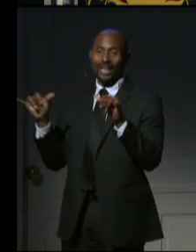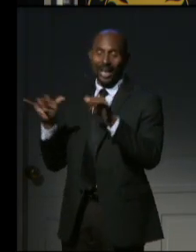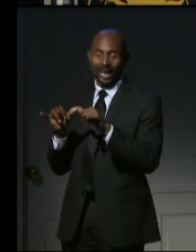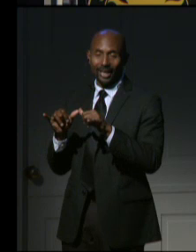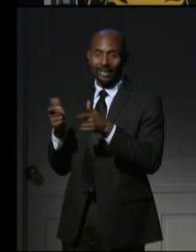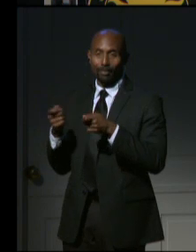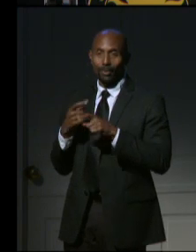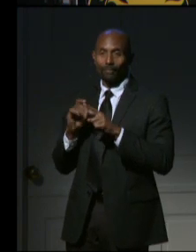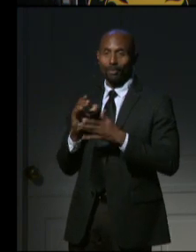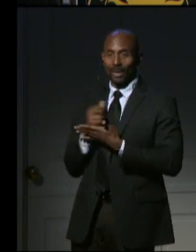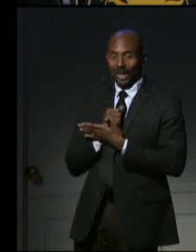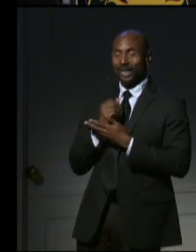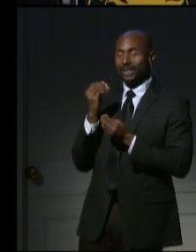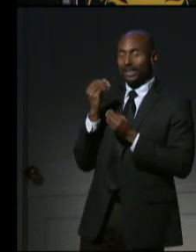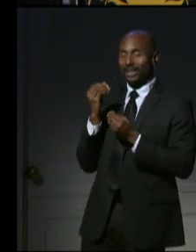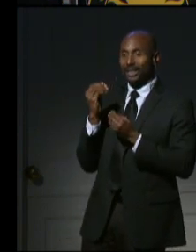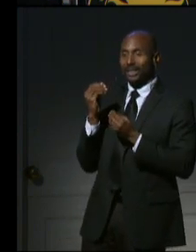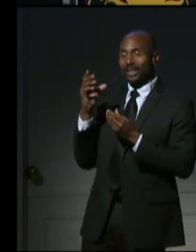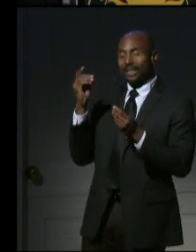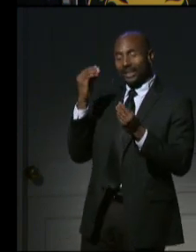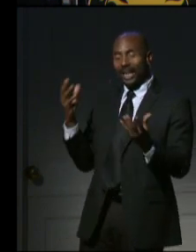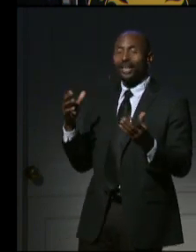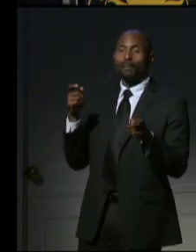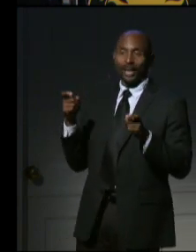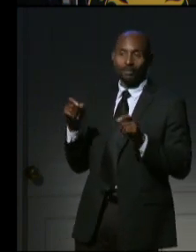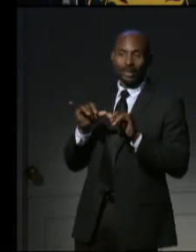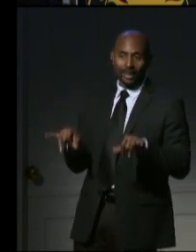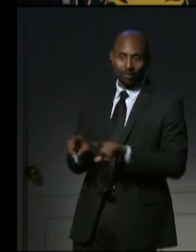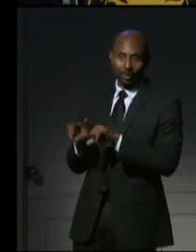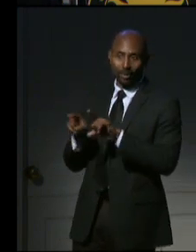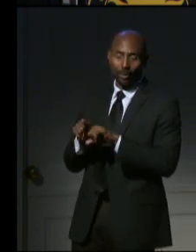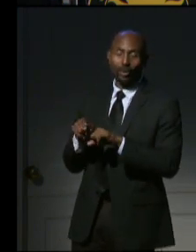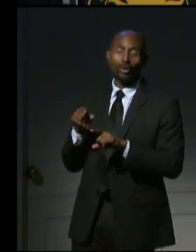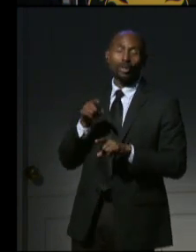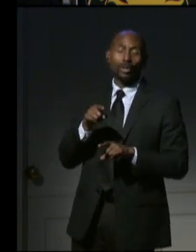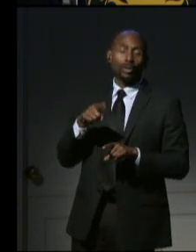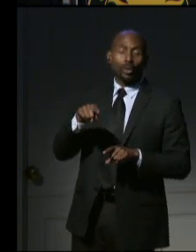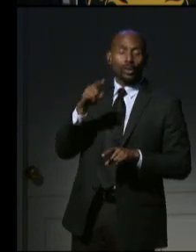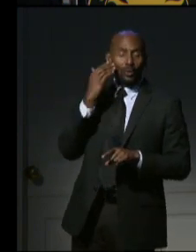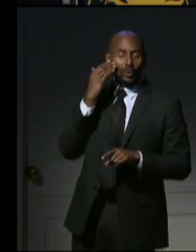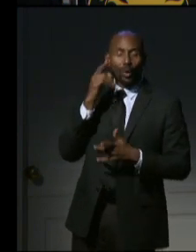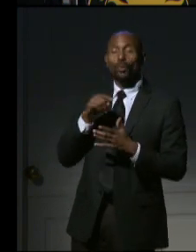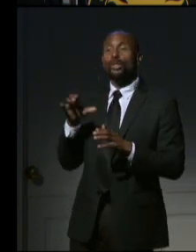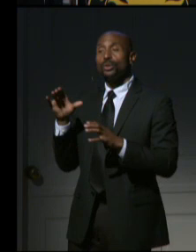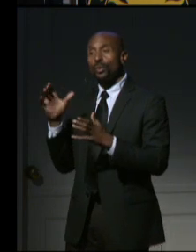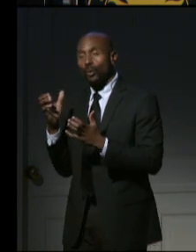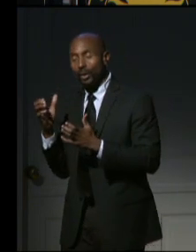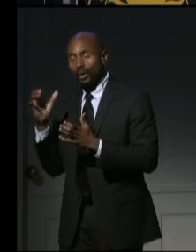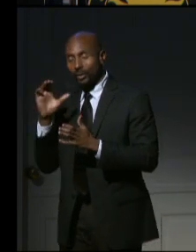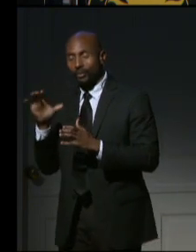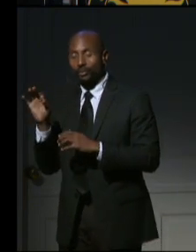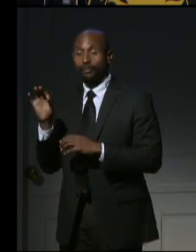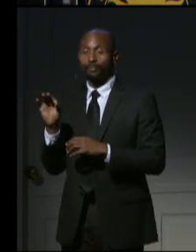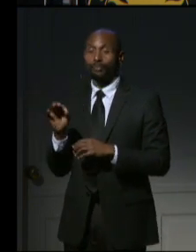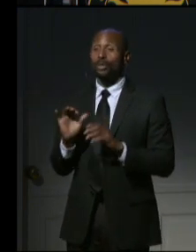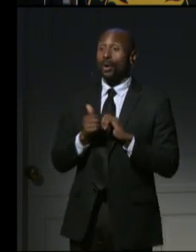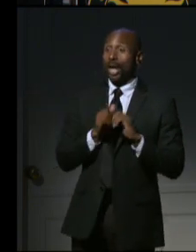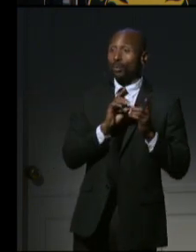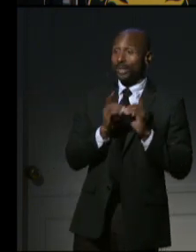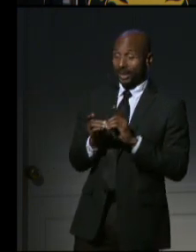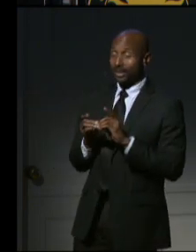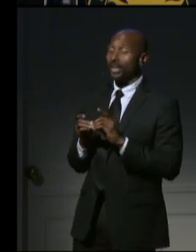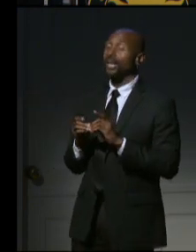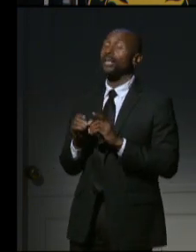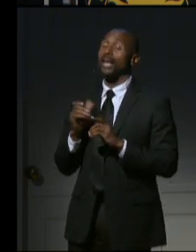of it also, because of what we collect, our digital asset management system, the way we digitize our collection, and our